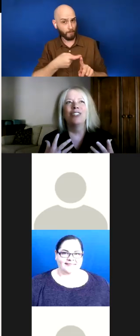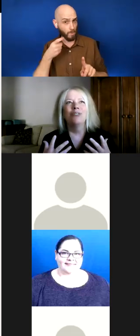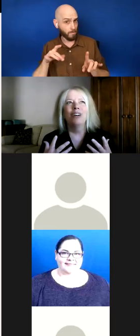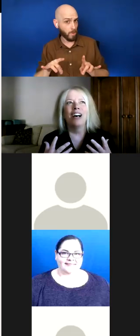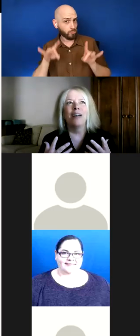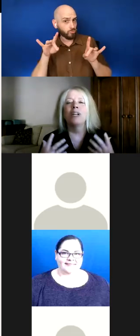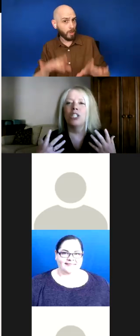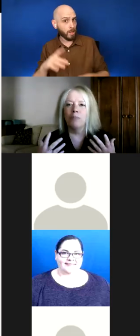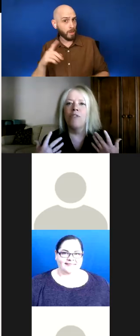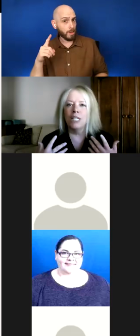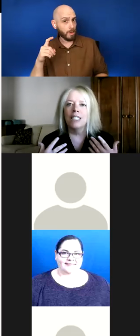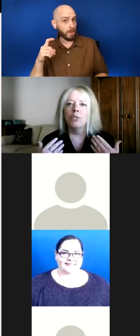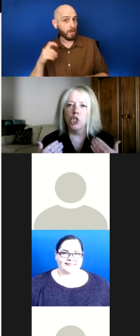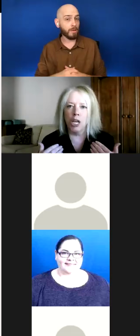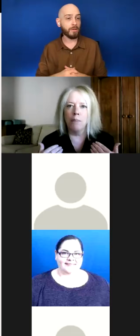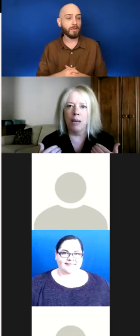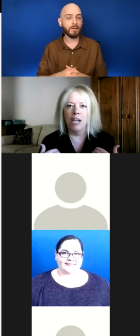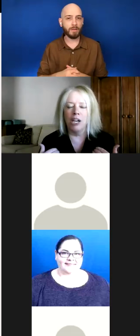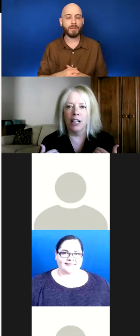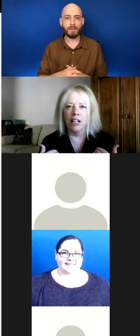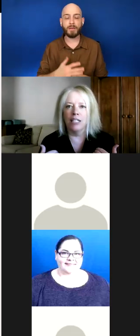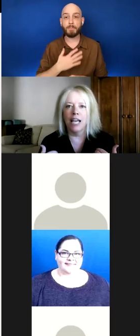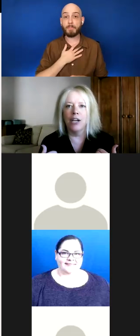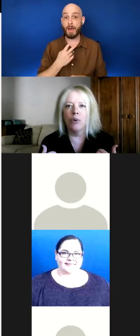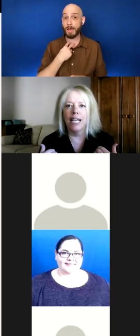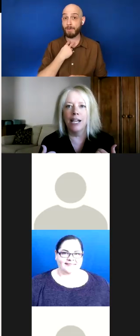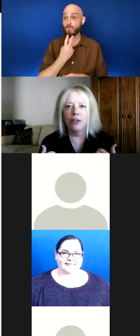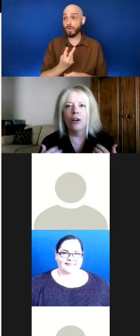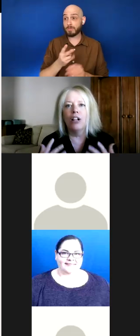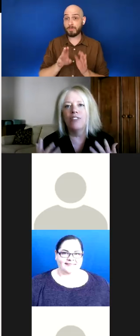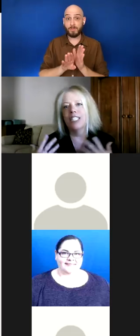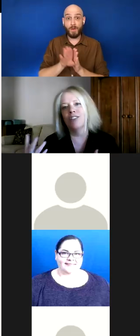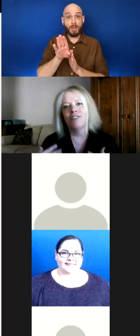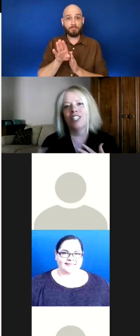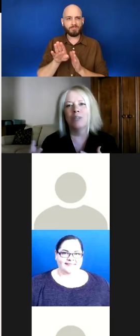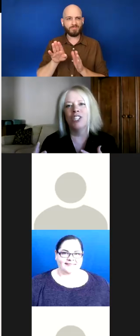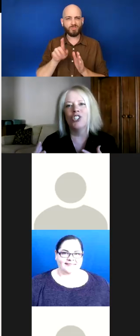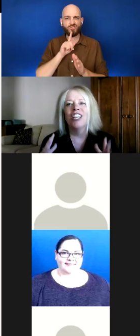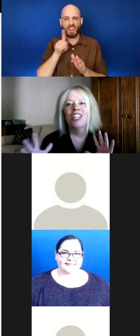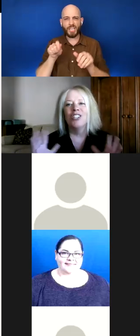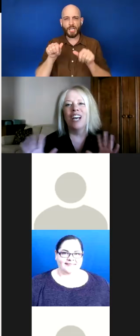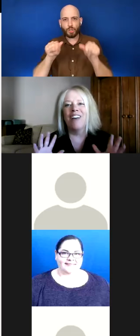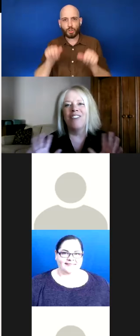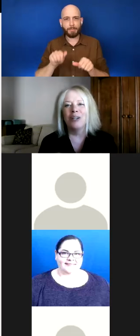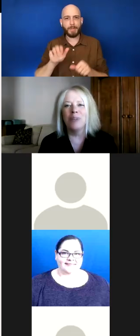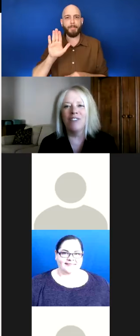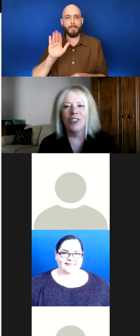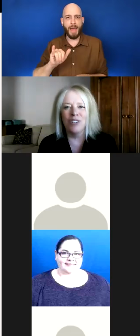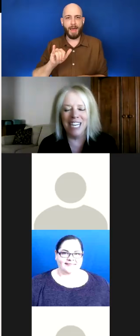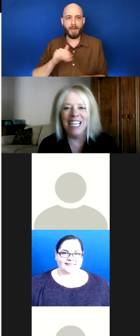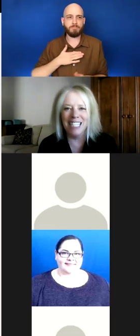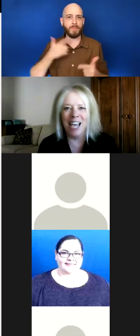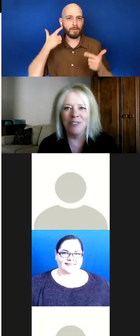I do, my voice has been shaped by my hearing loss. I don't hear all of the sounds of speech, so I have a little bit